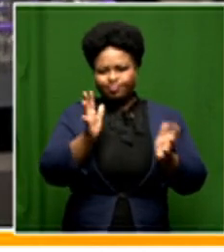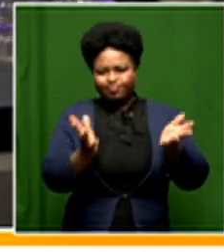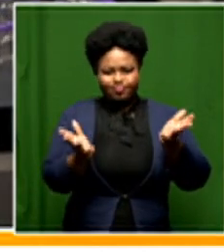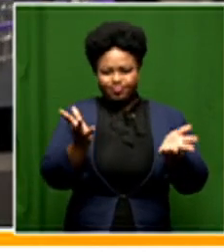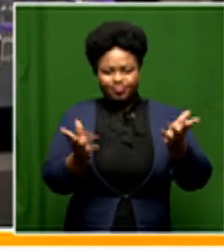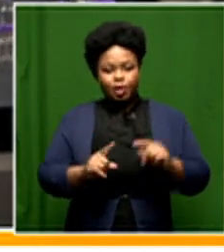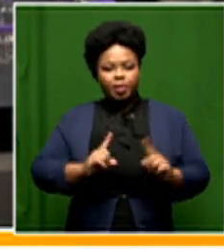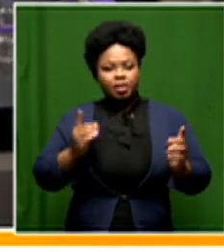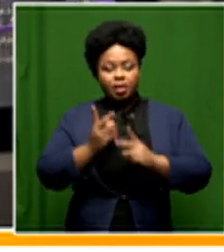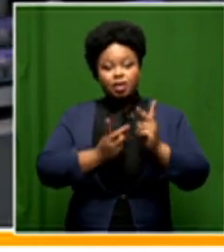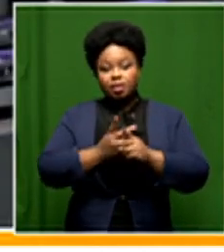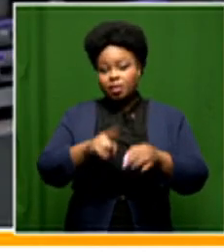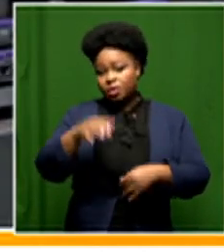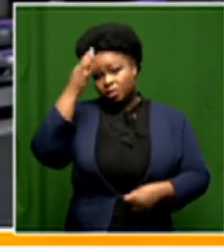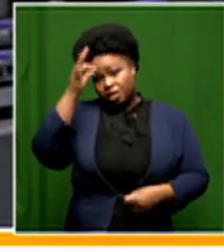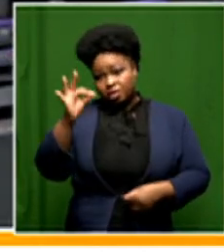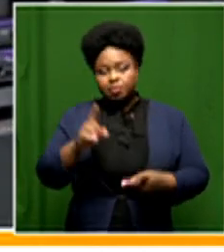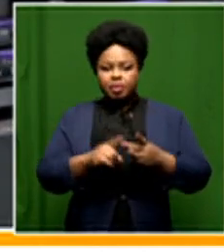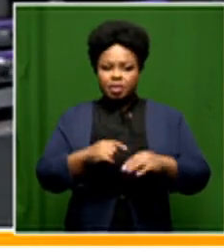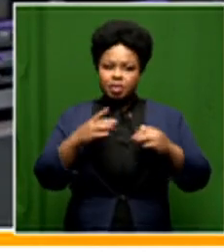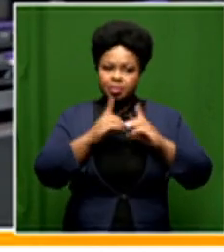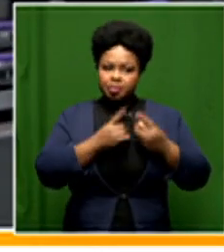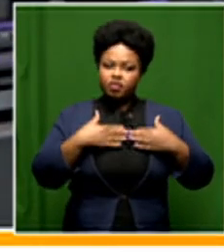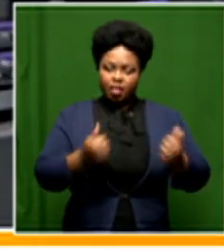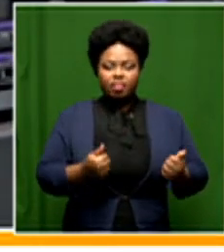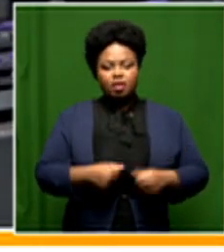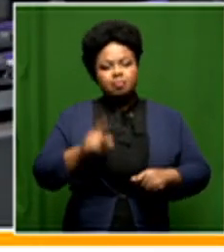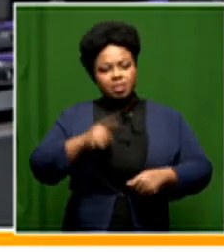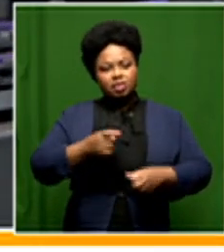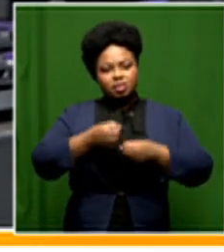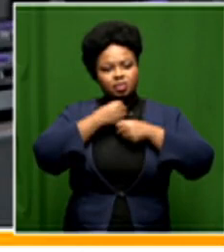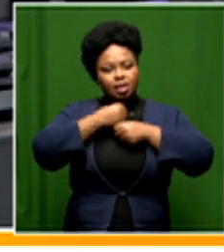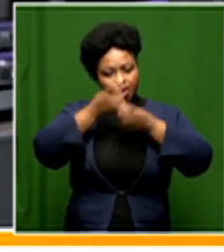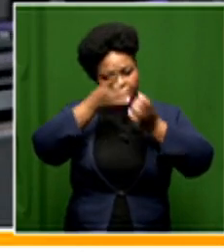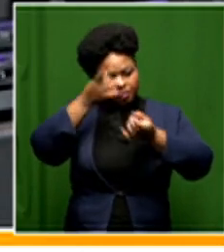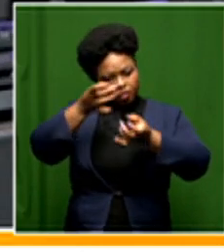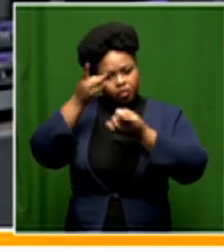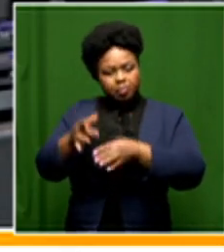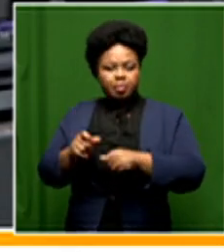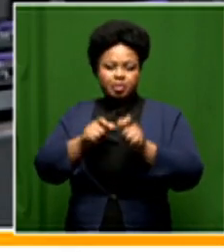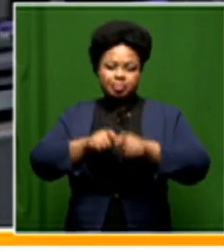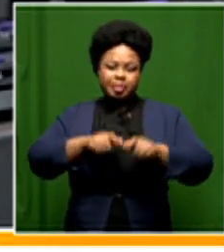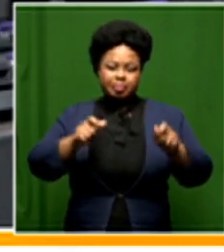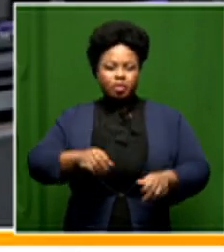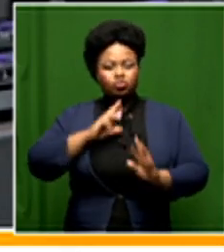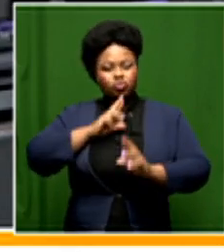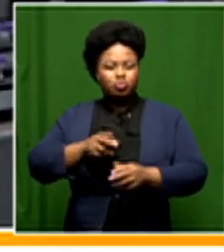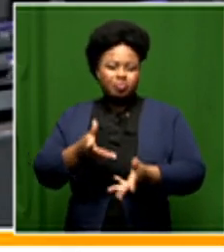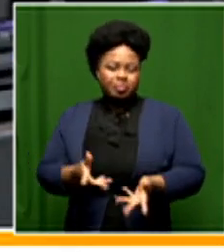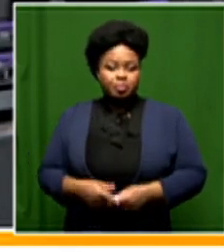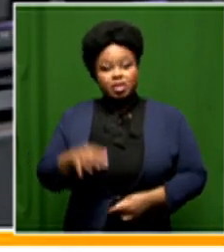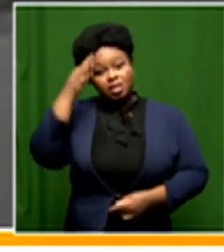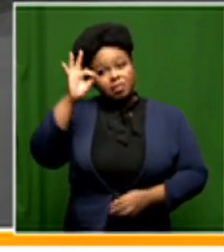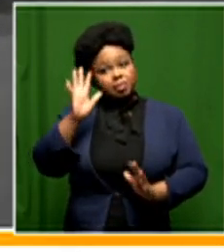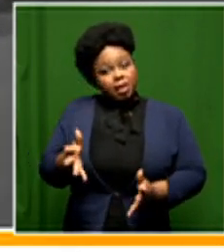that if we had government really lead a public health campaign that answers some of these questions, but not just